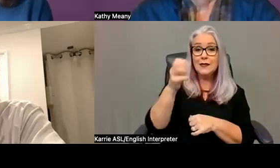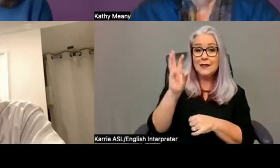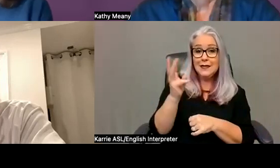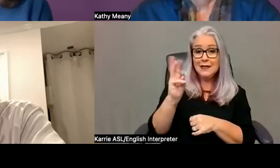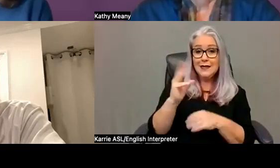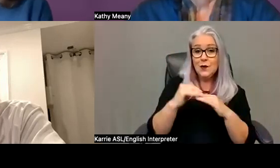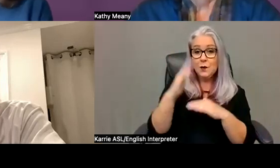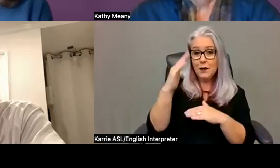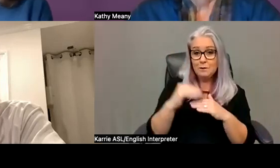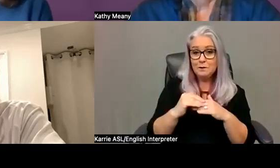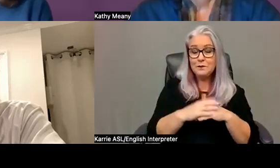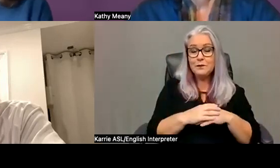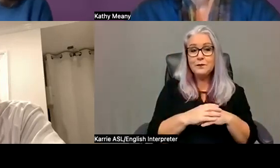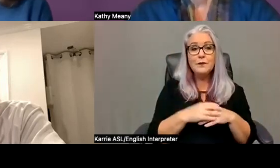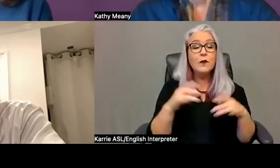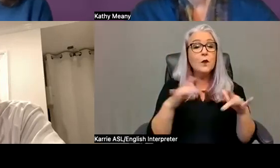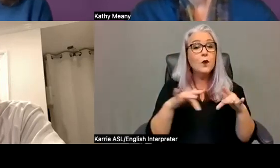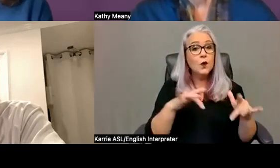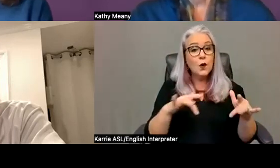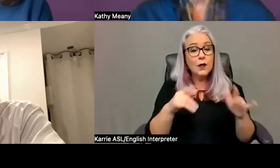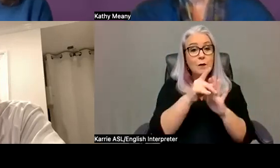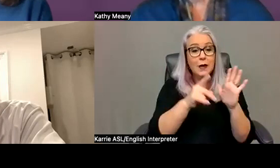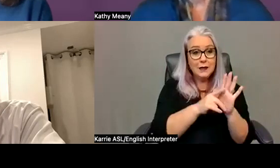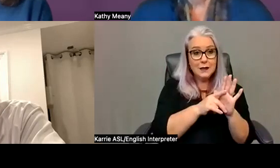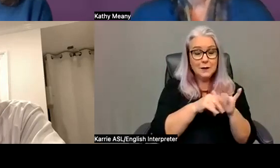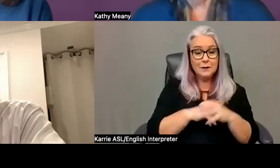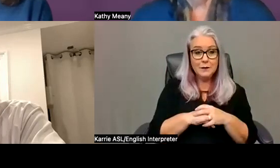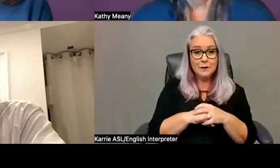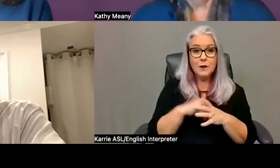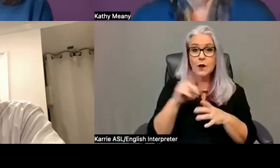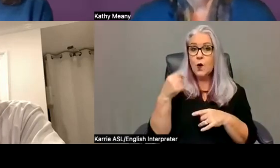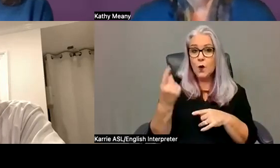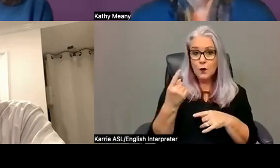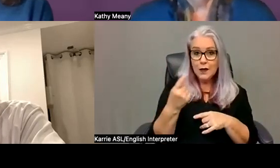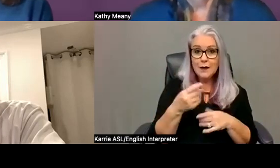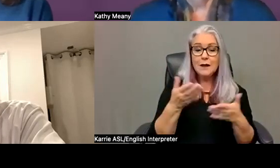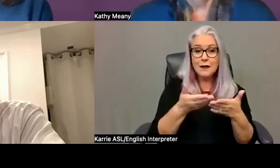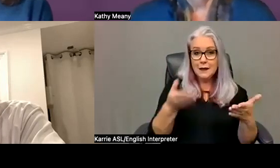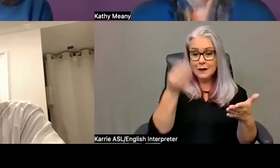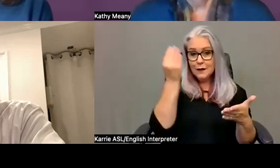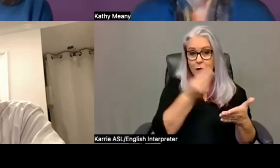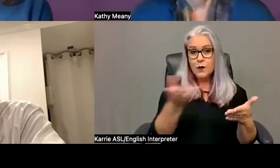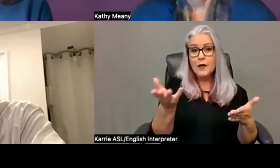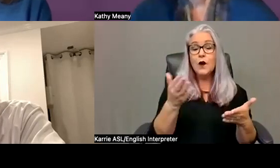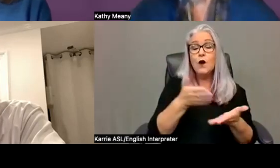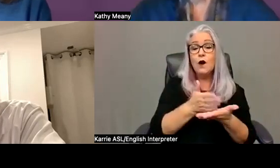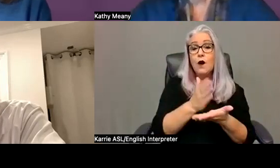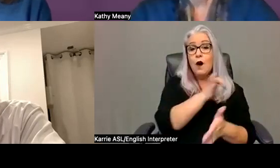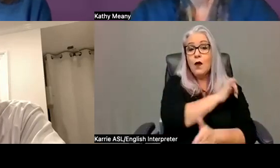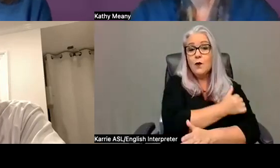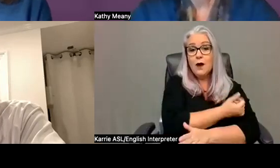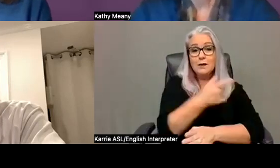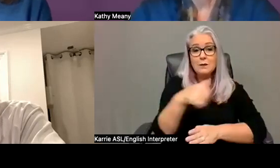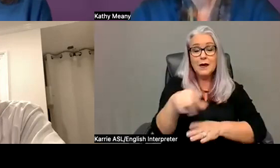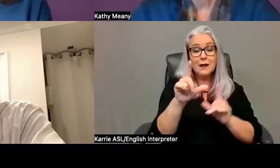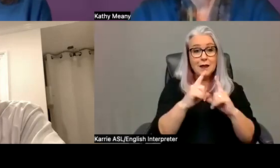about our recording policy that both the candidates have agreed to. Only the entities authorized by the league may record or live